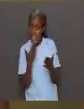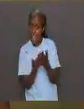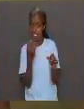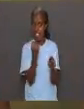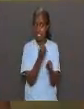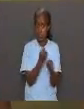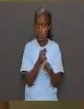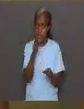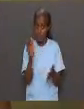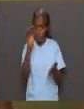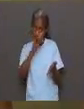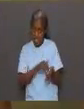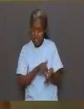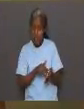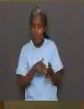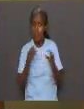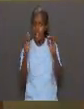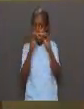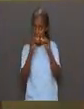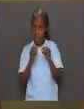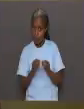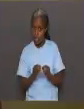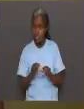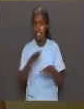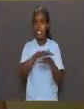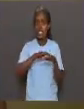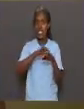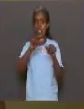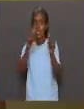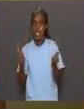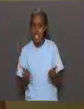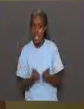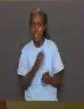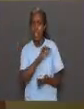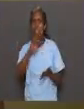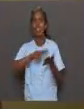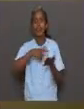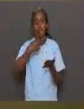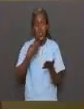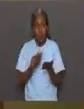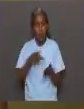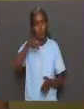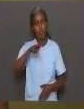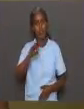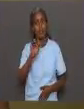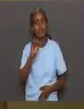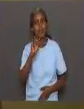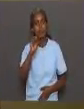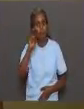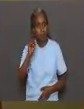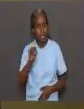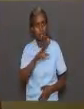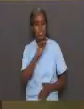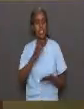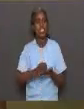Students, you did an excellent job in your review of calculating the surface area